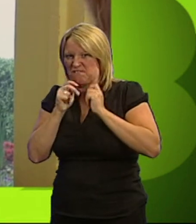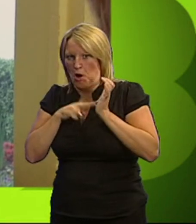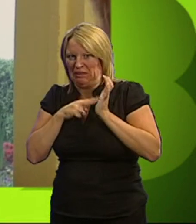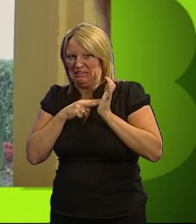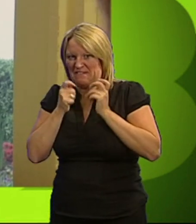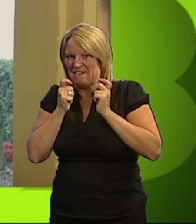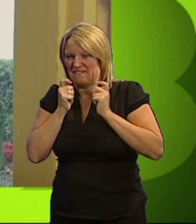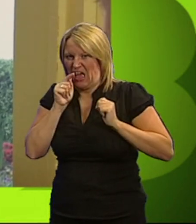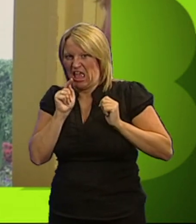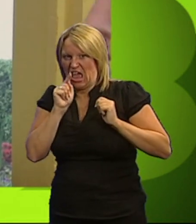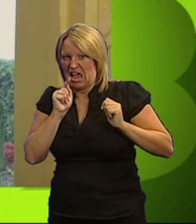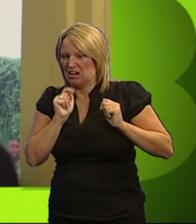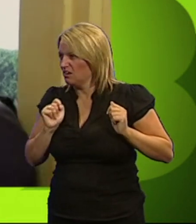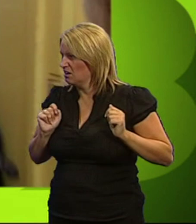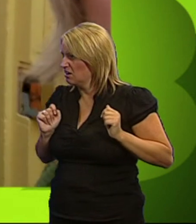Vermin. Vermin.